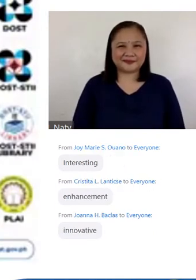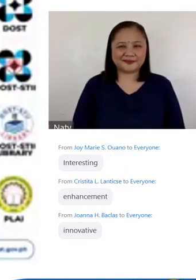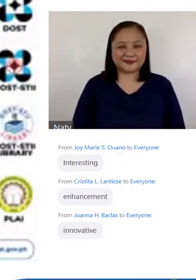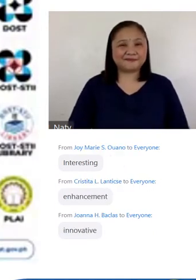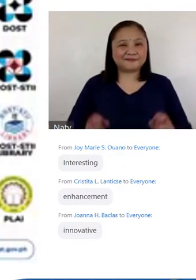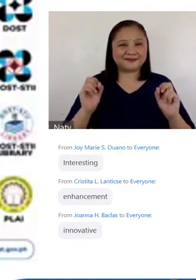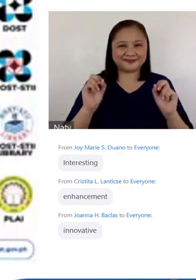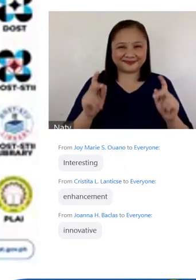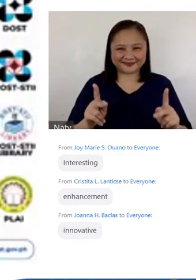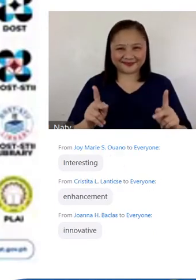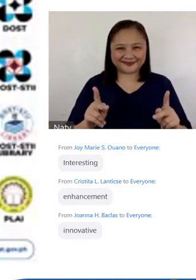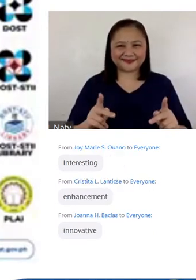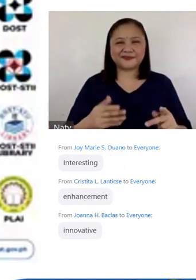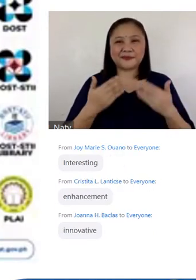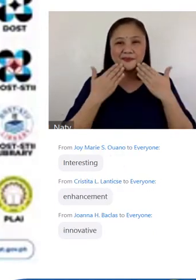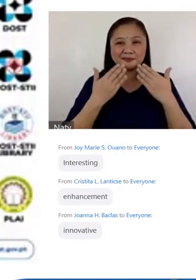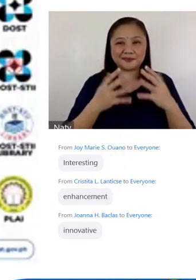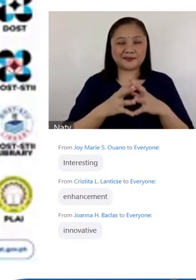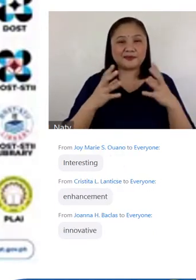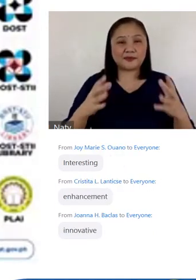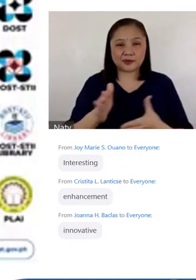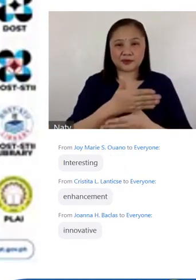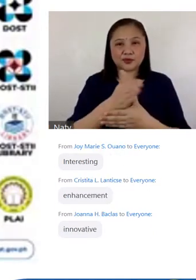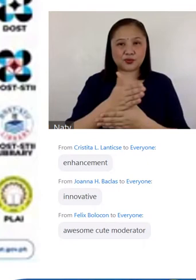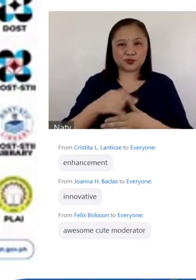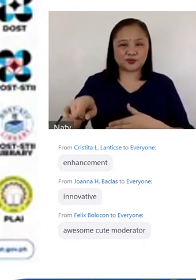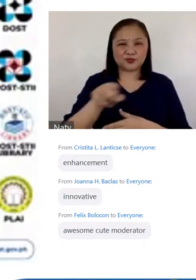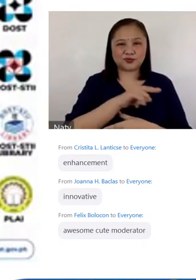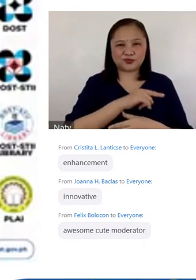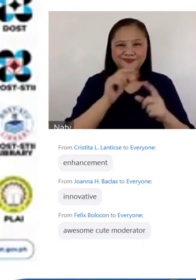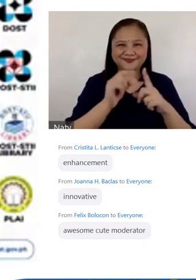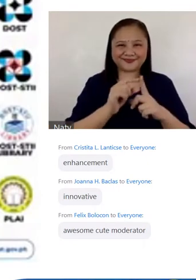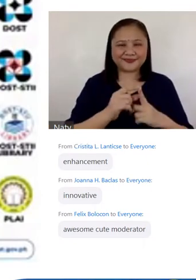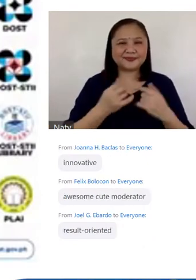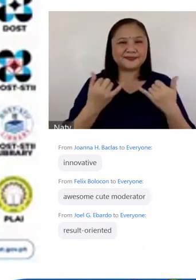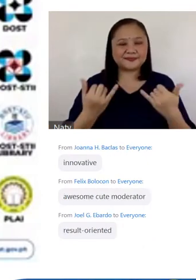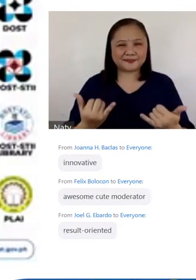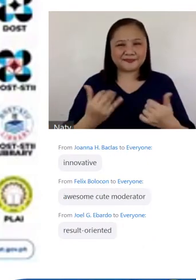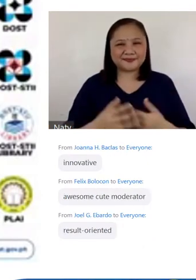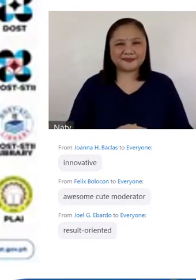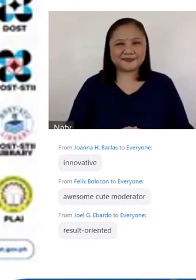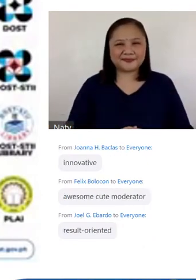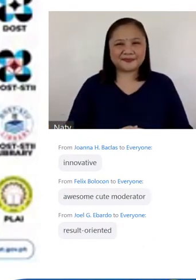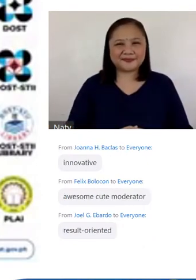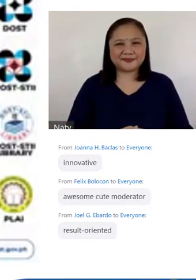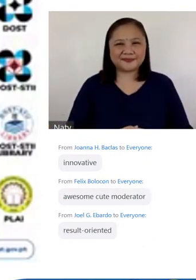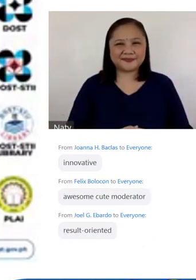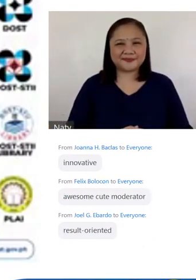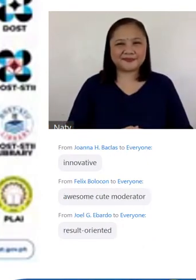Okay. So, thank you so much for sharing those words. Ngayon naman po.